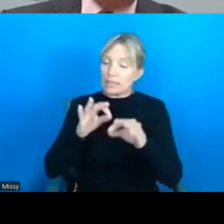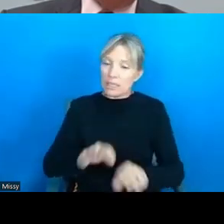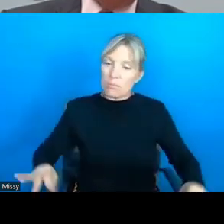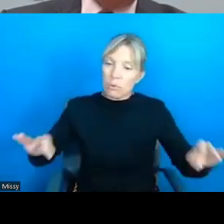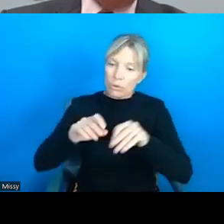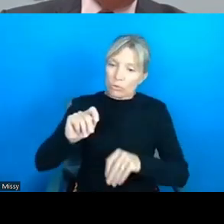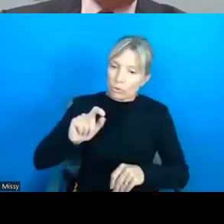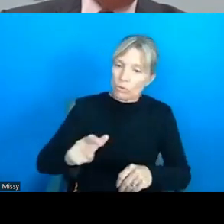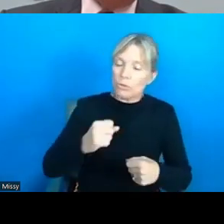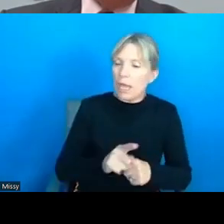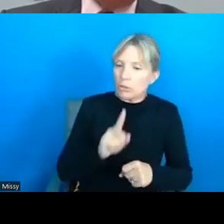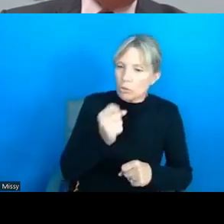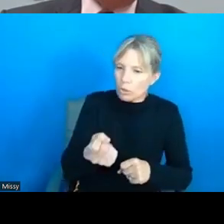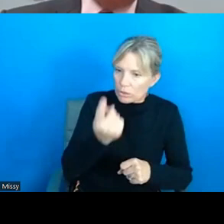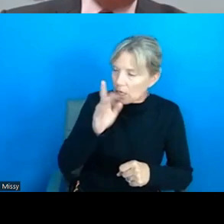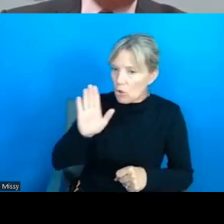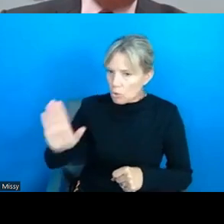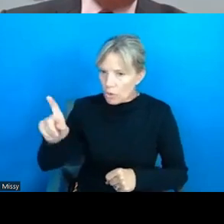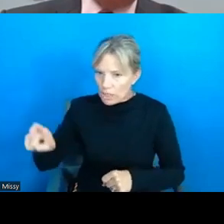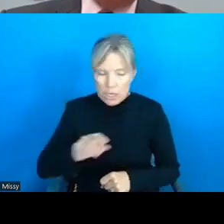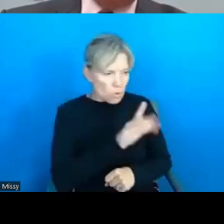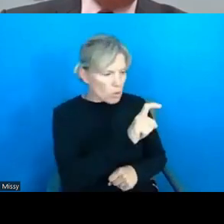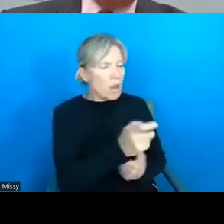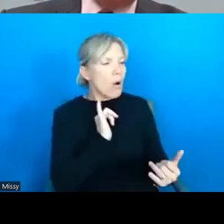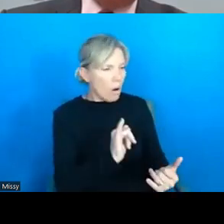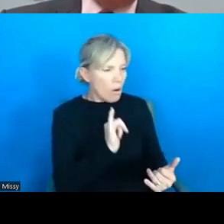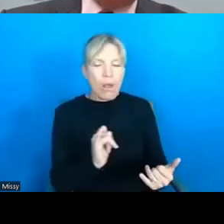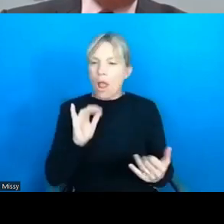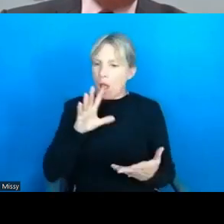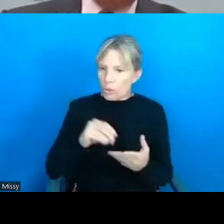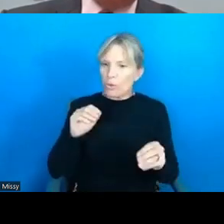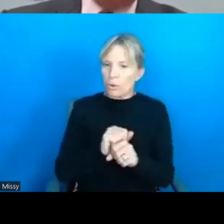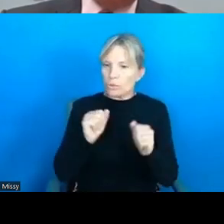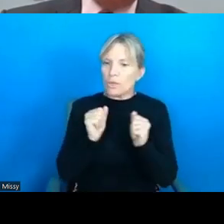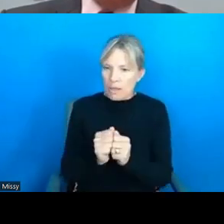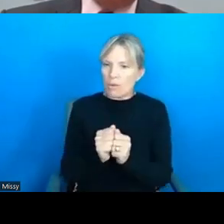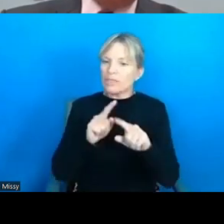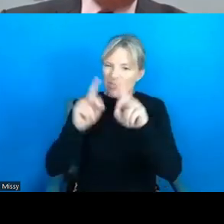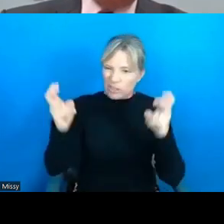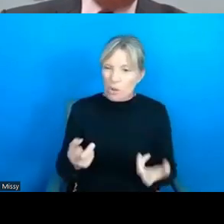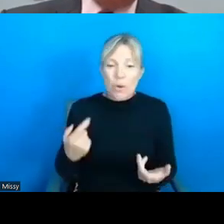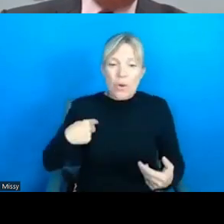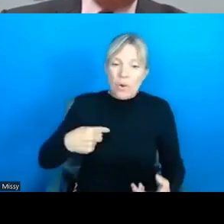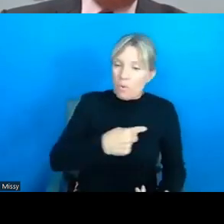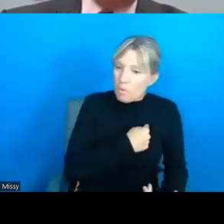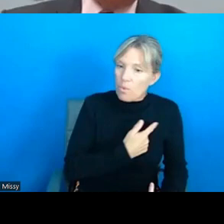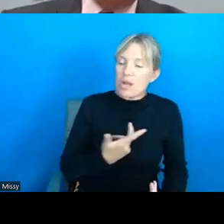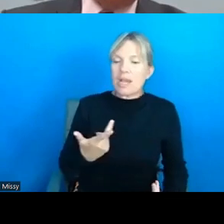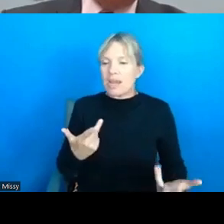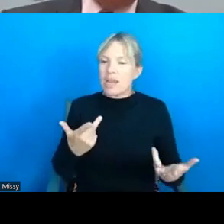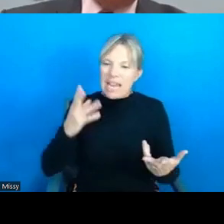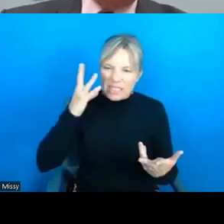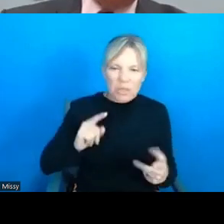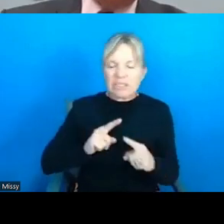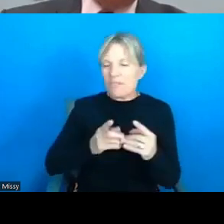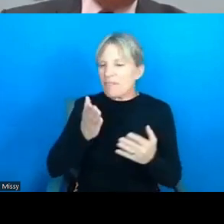tool for understanding what each other's needs are and for learning how to work together on issues. And we go through phases of things